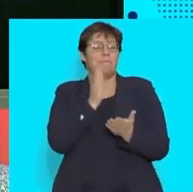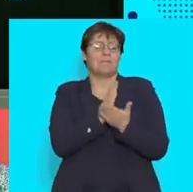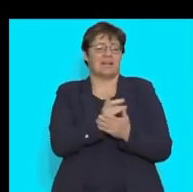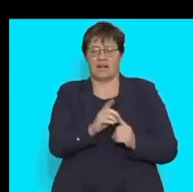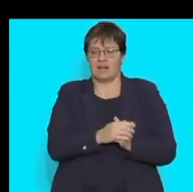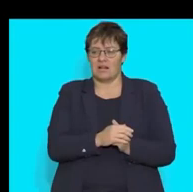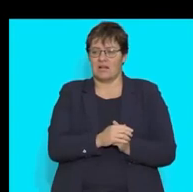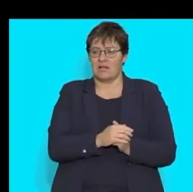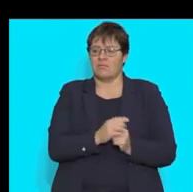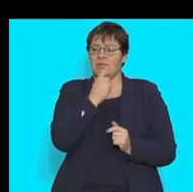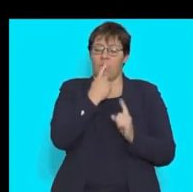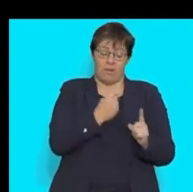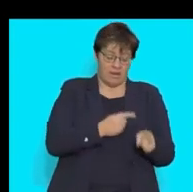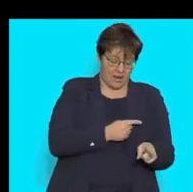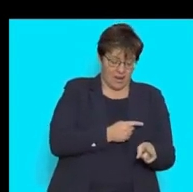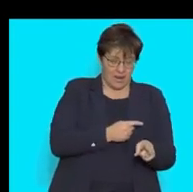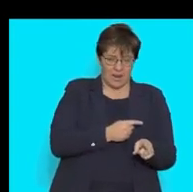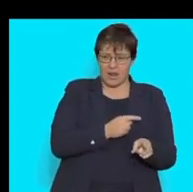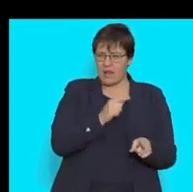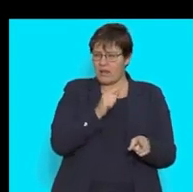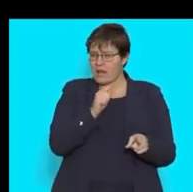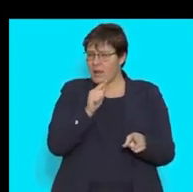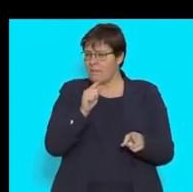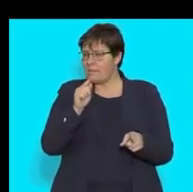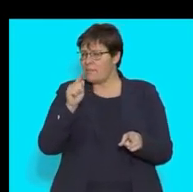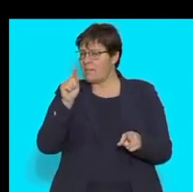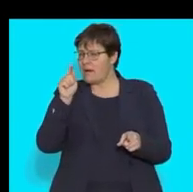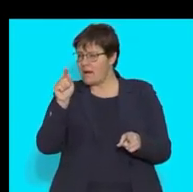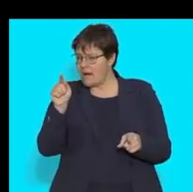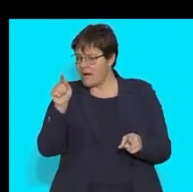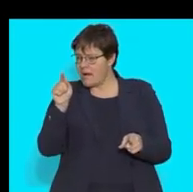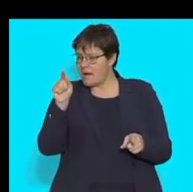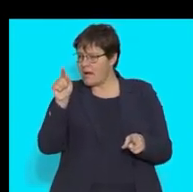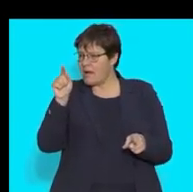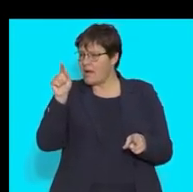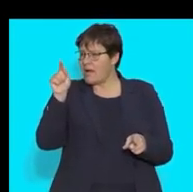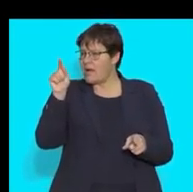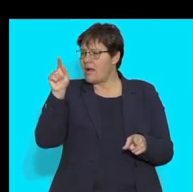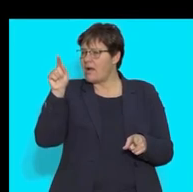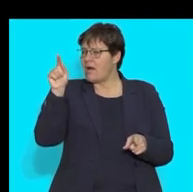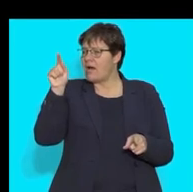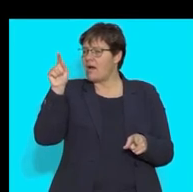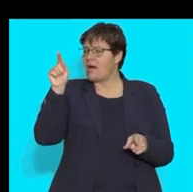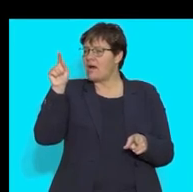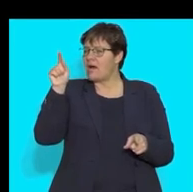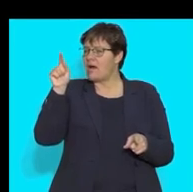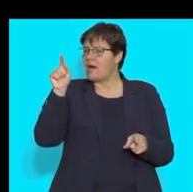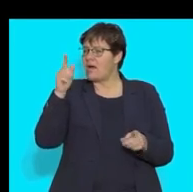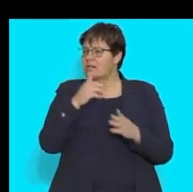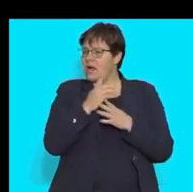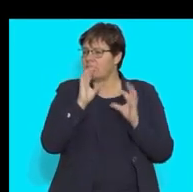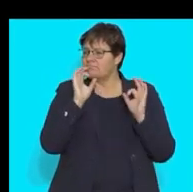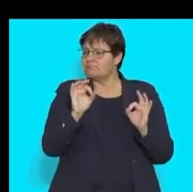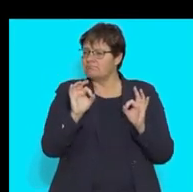the middle of the point. So I'm going to take that as one point, and I'm going to look now all the way along here to see if I can find another one that cuts